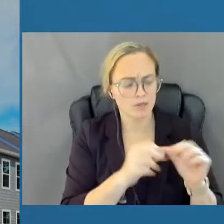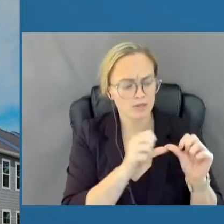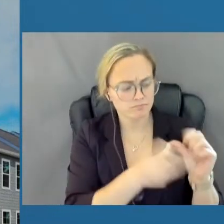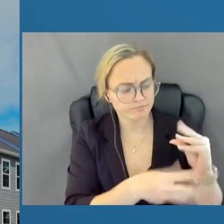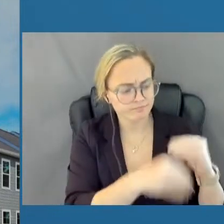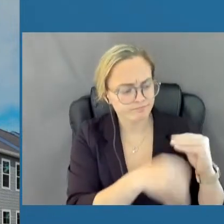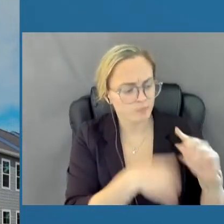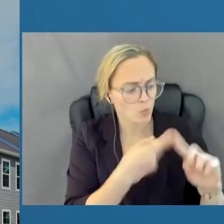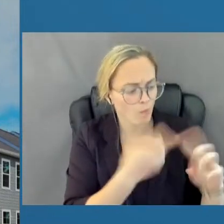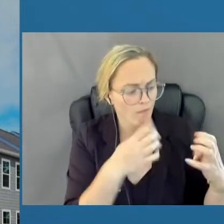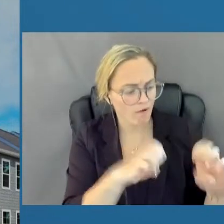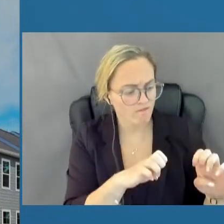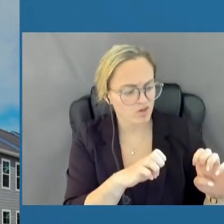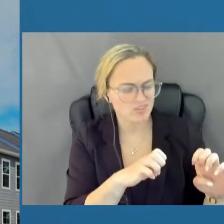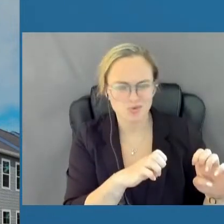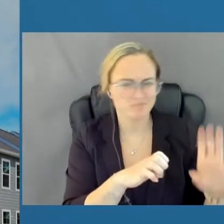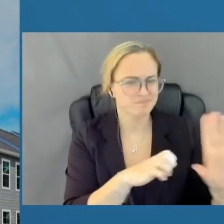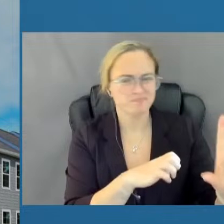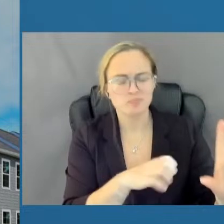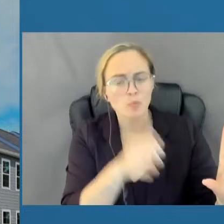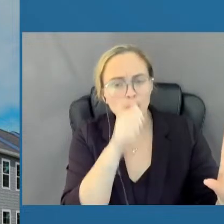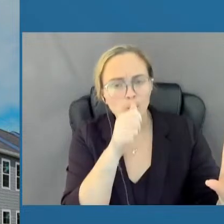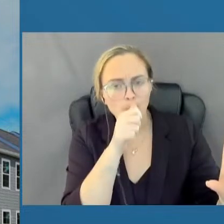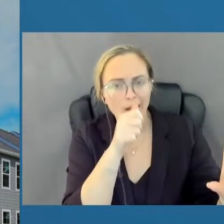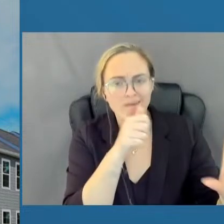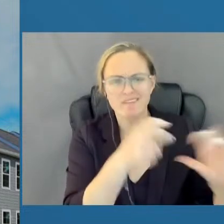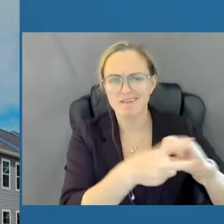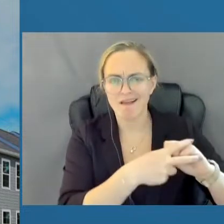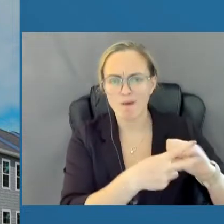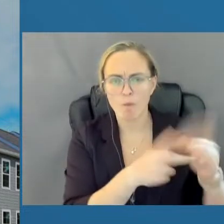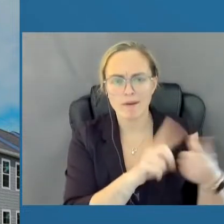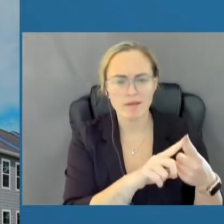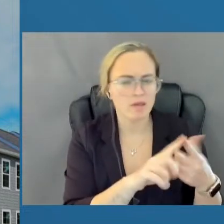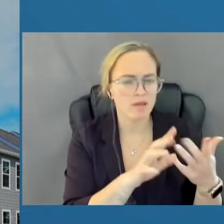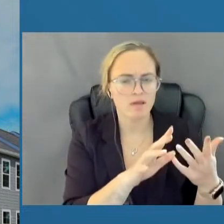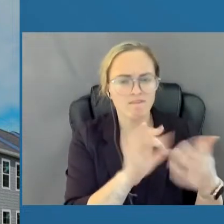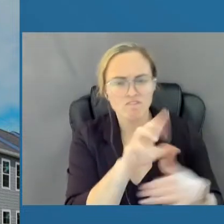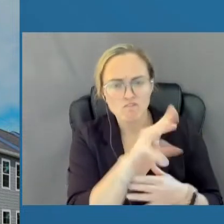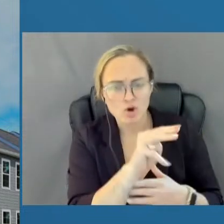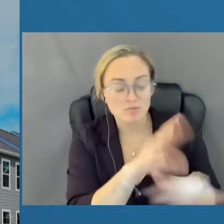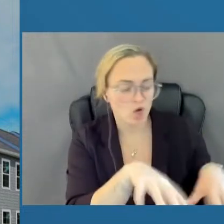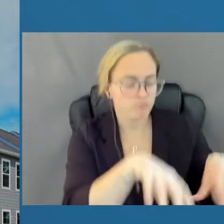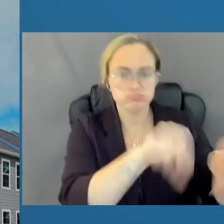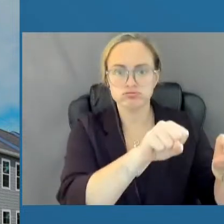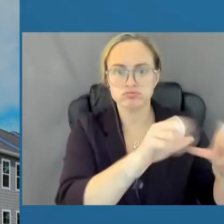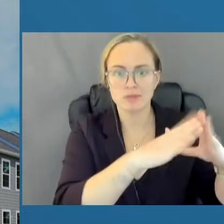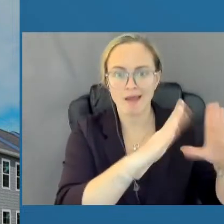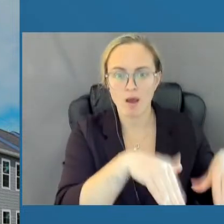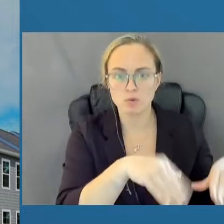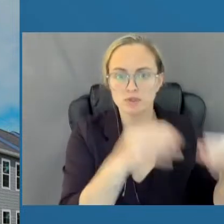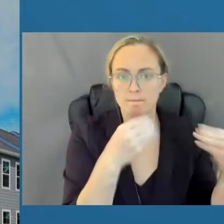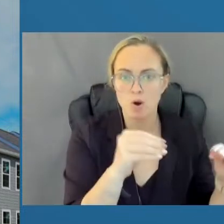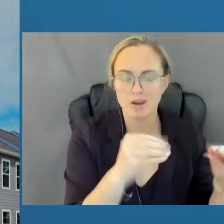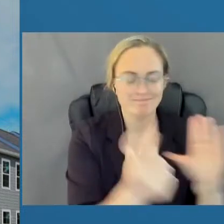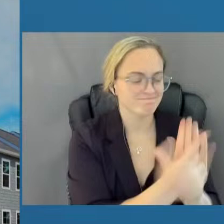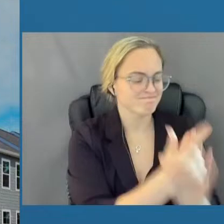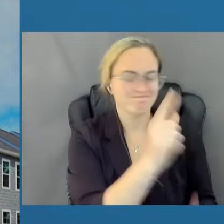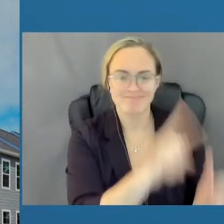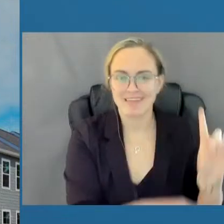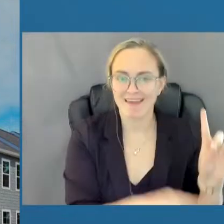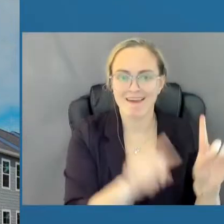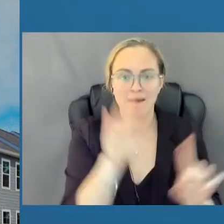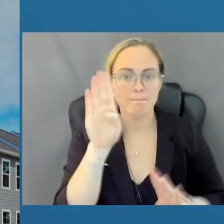a stand against the private equity firms that are taking over our housing markets. We're going to ban them from bidding on single